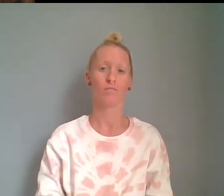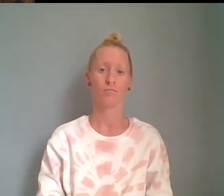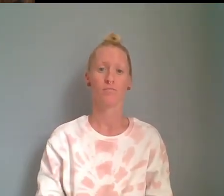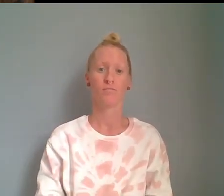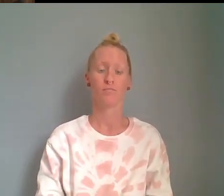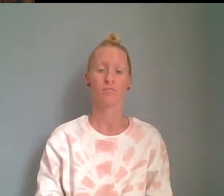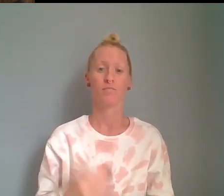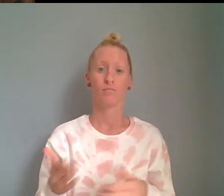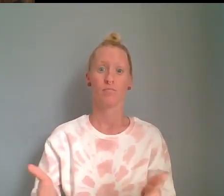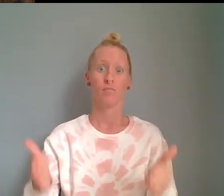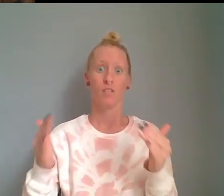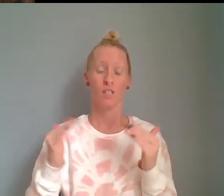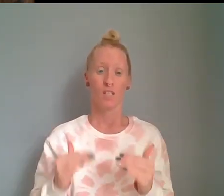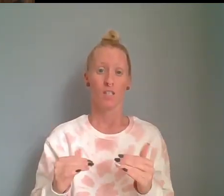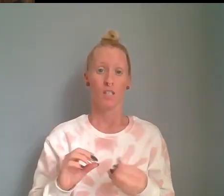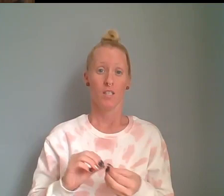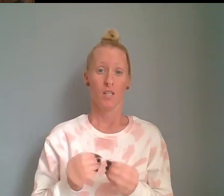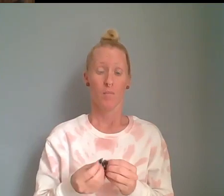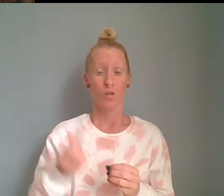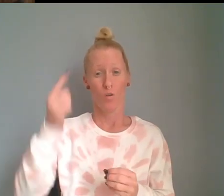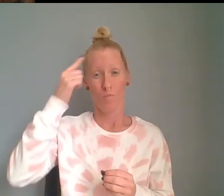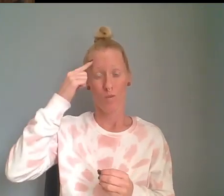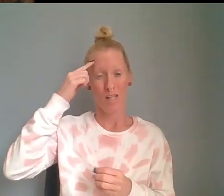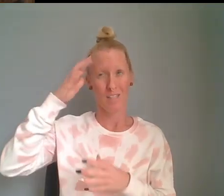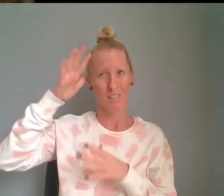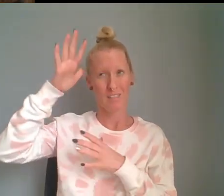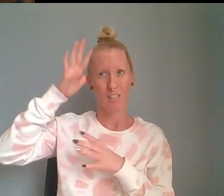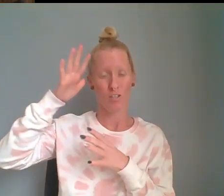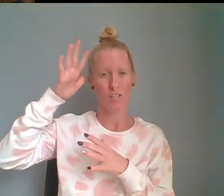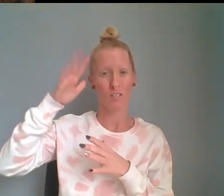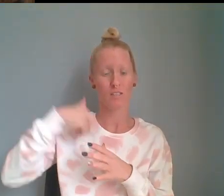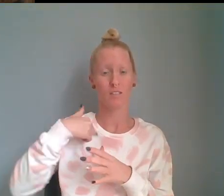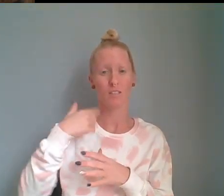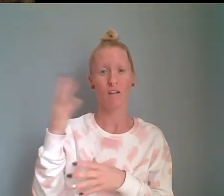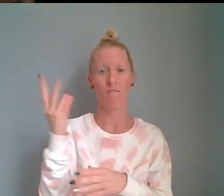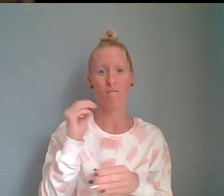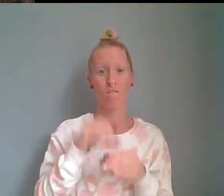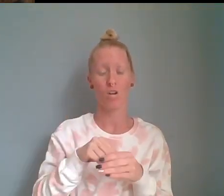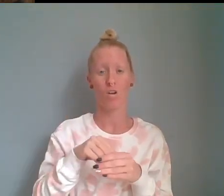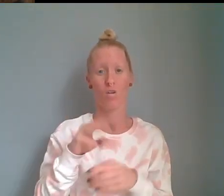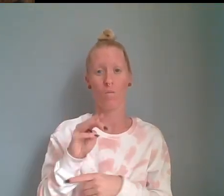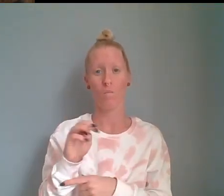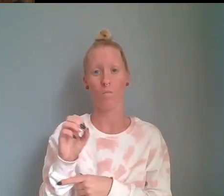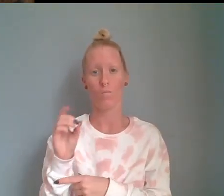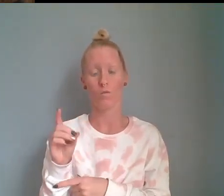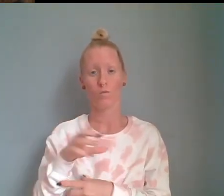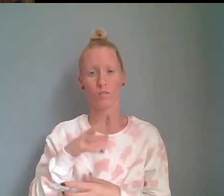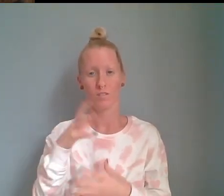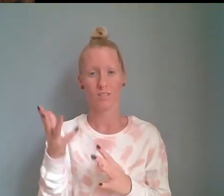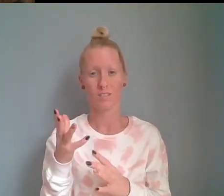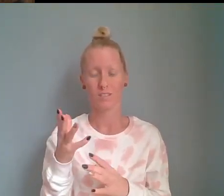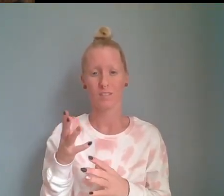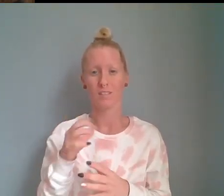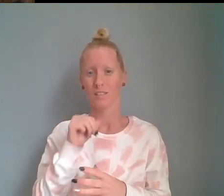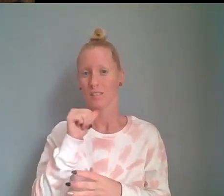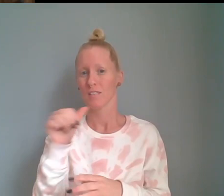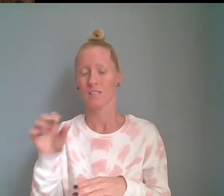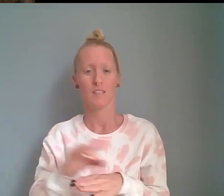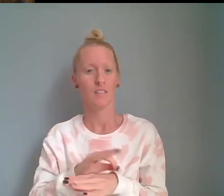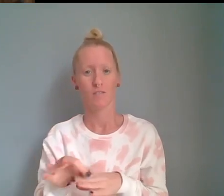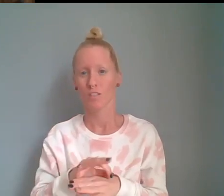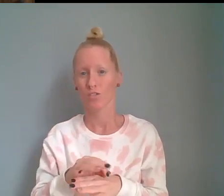There are a number of brain areas that seem to be involved in the mood disorders where there is just dysregulation or